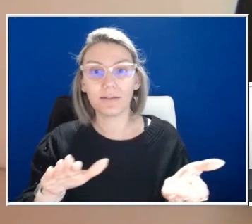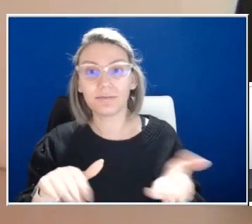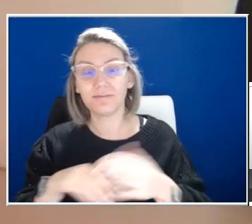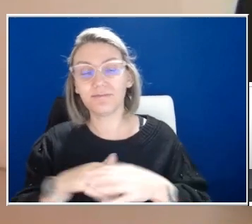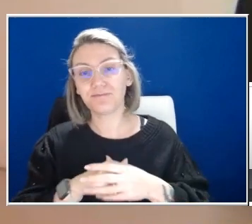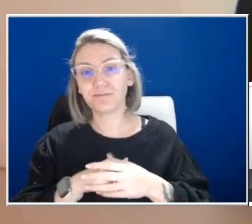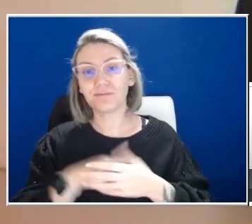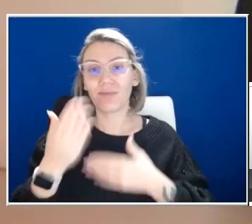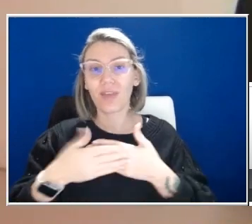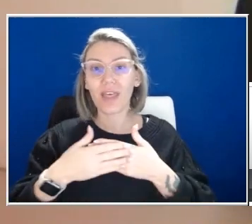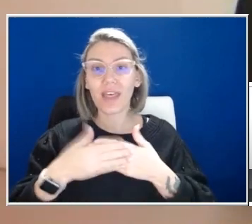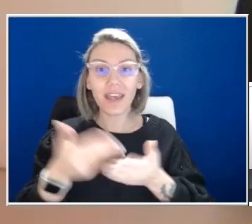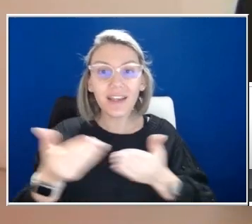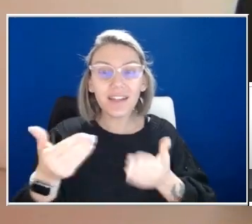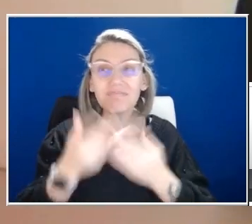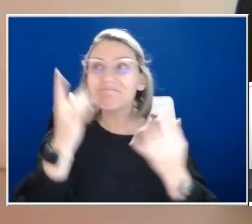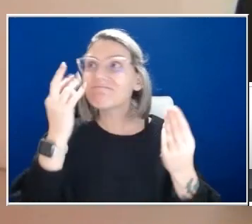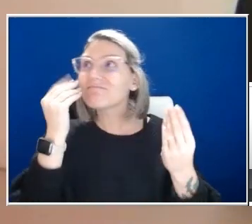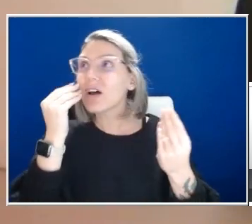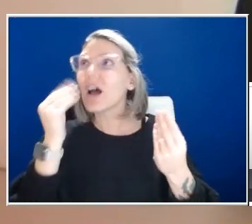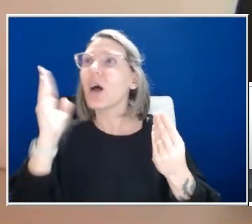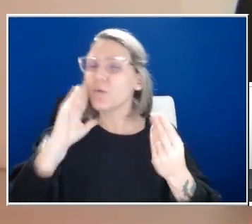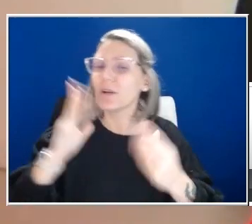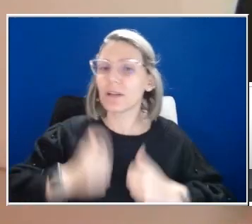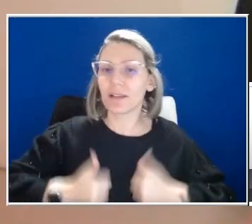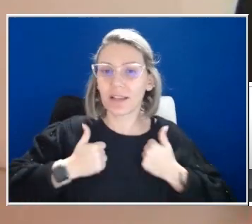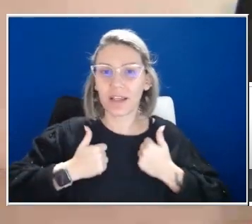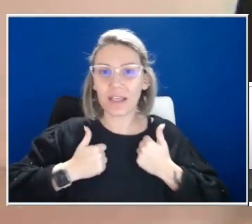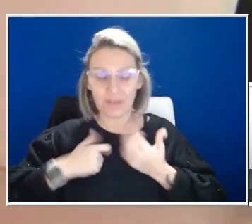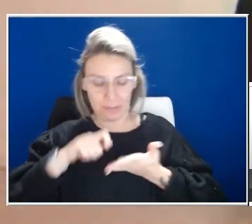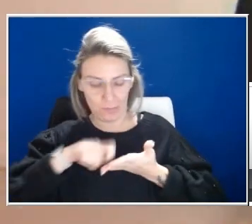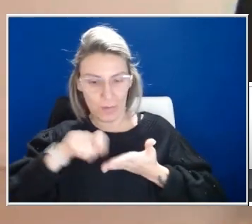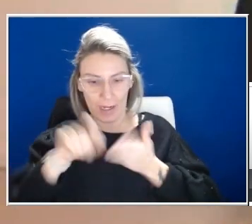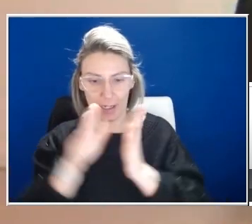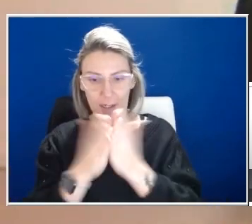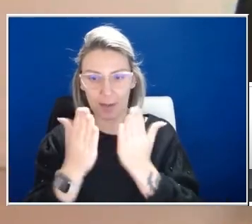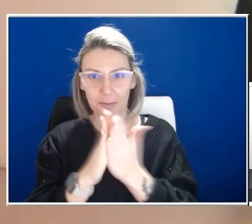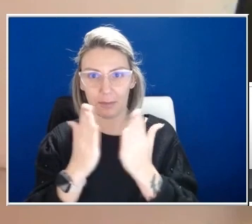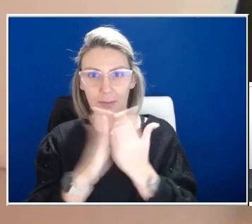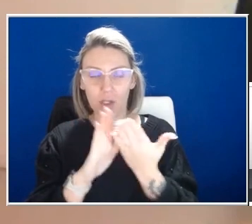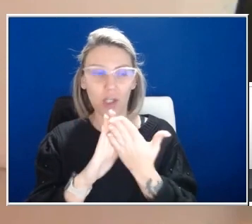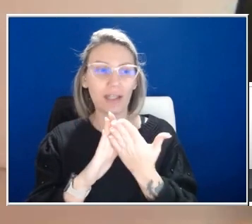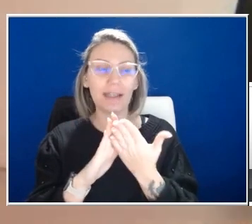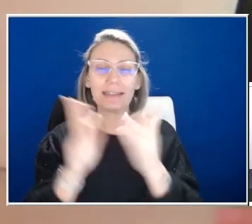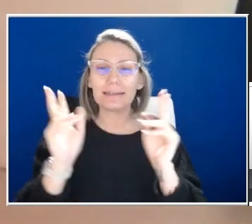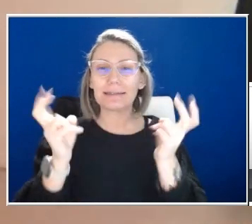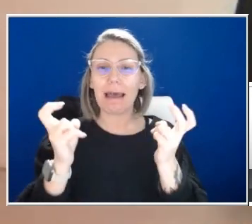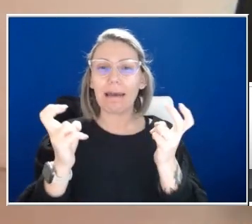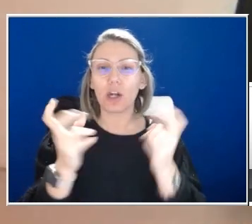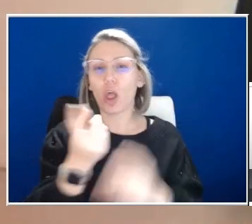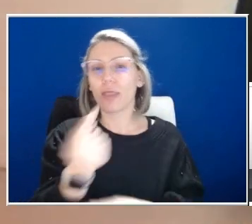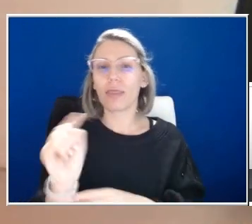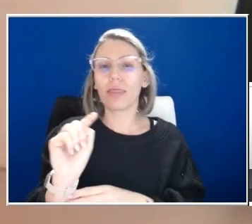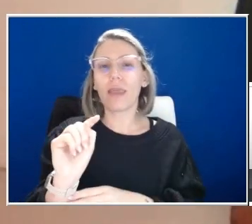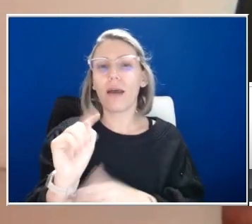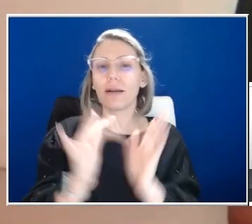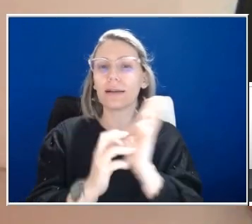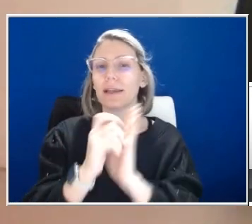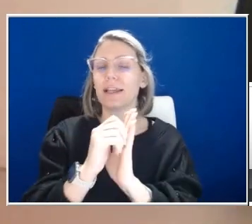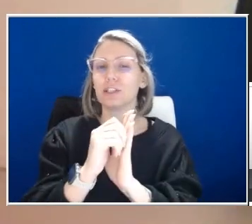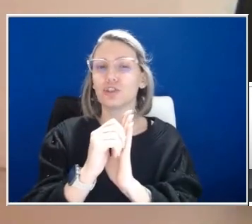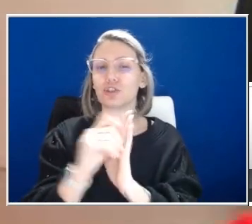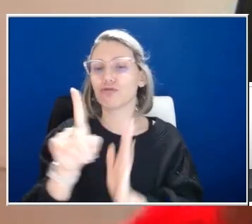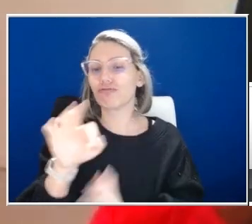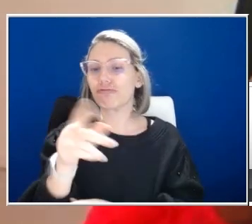then the next thing I thought was I'm going to live. I'm writing a book entitled The Cancer Draft. And I was raised in Anchorage, Alaska. And